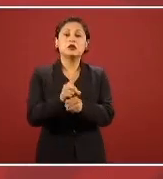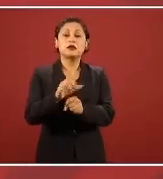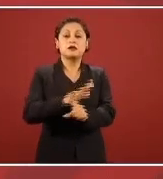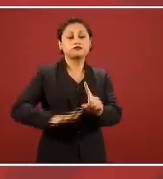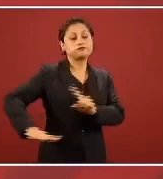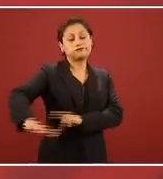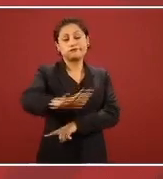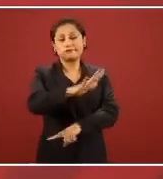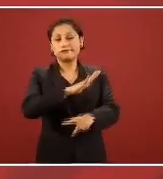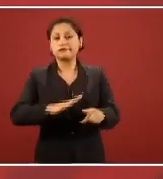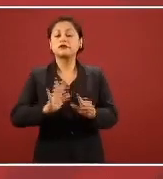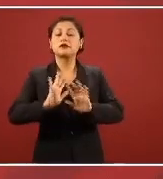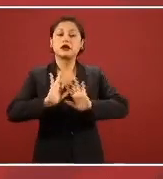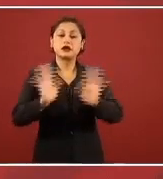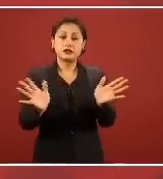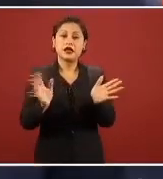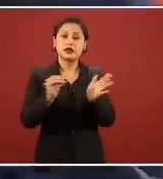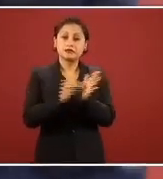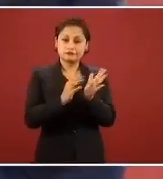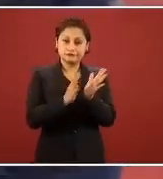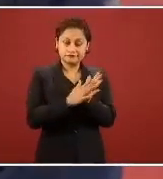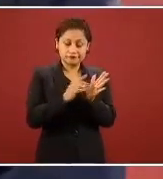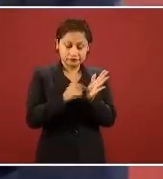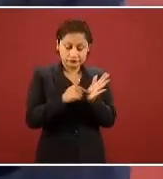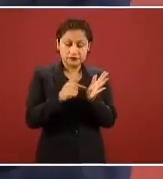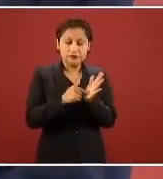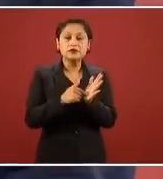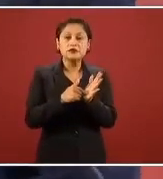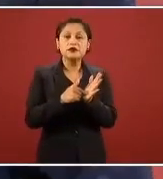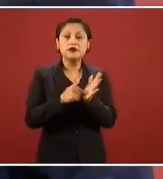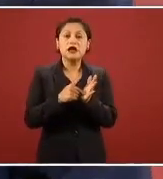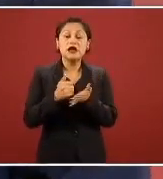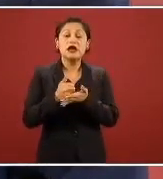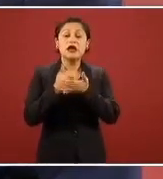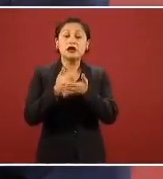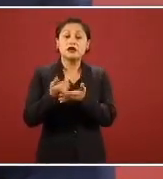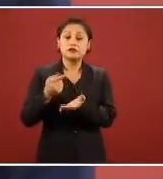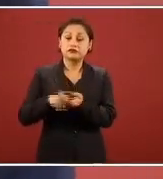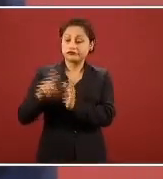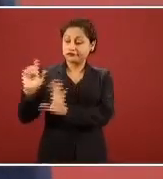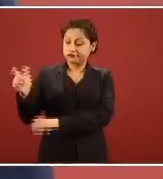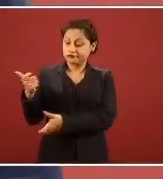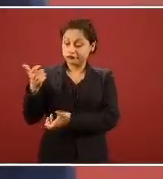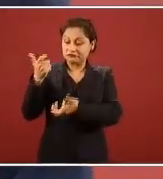se ha hecho acompañar de recursos para capacitar,